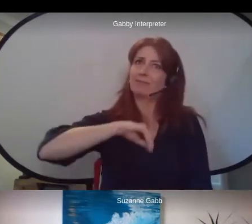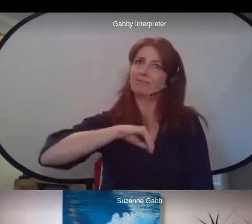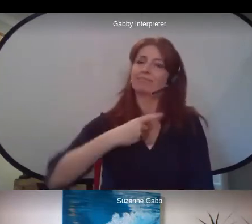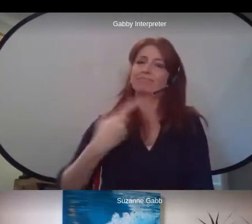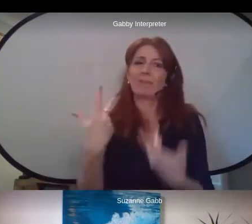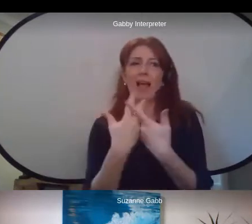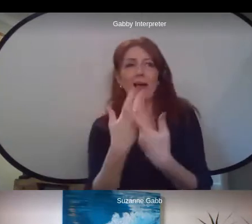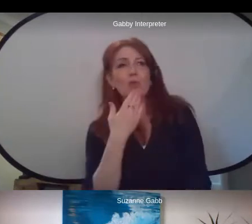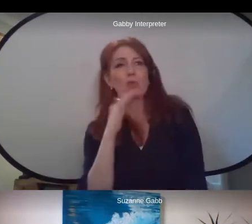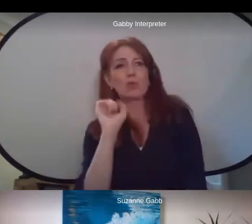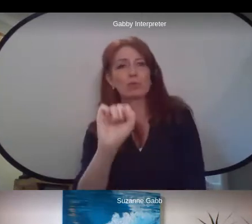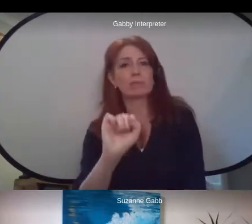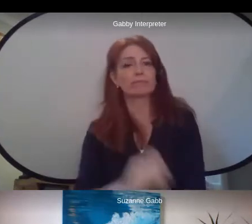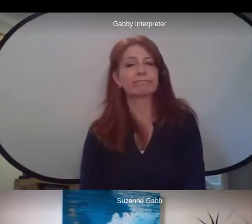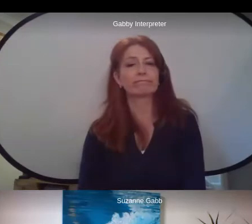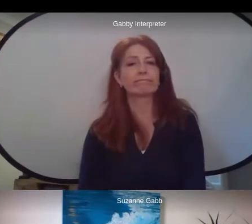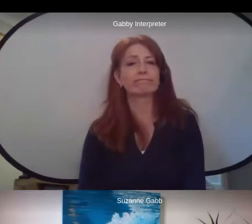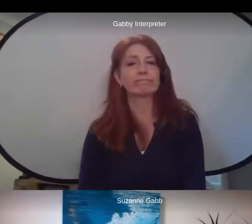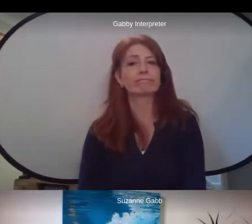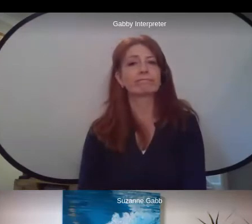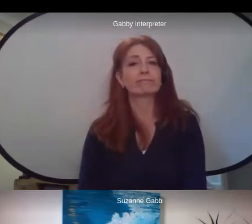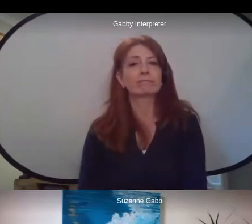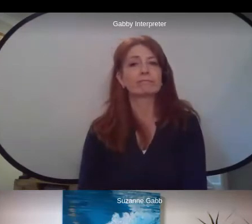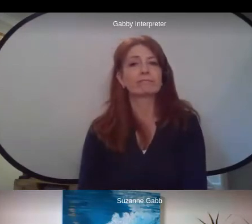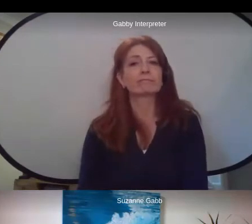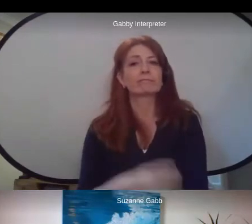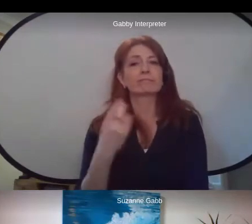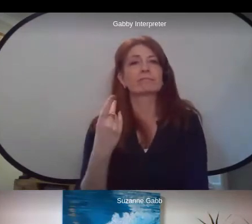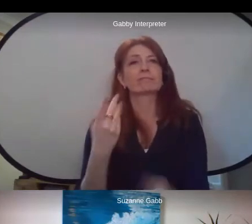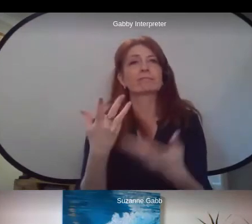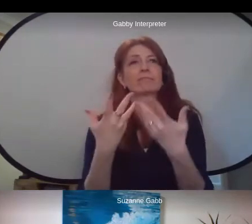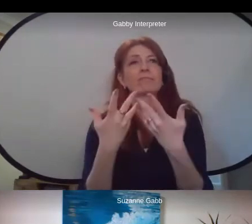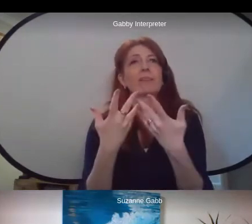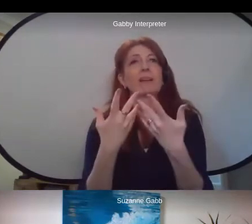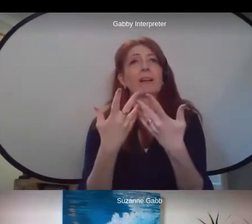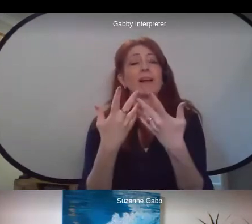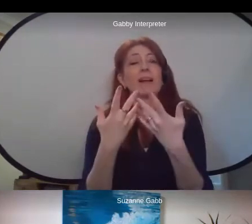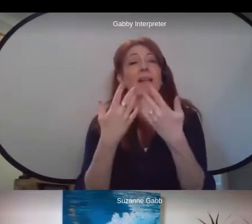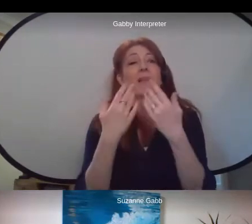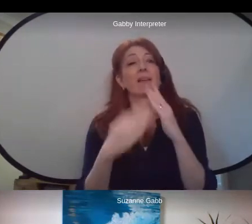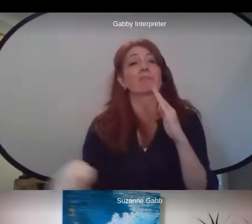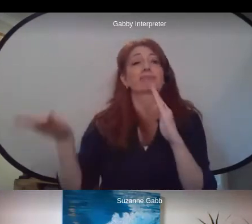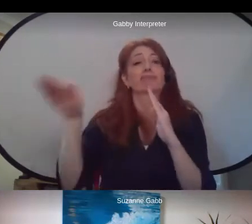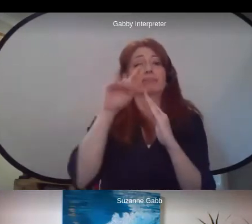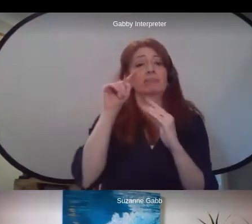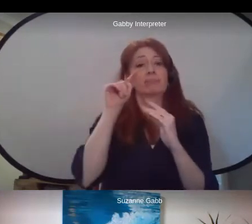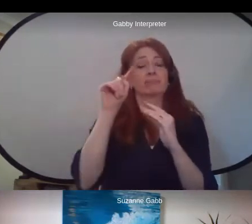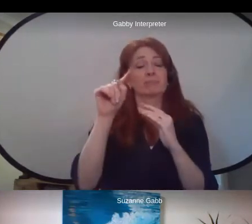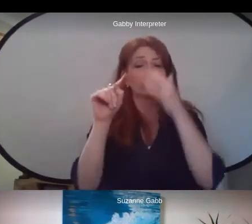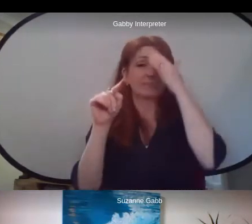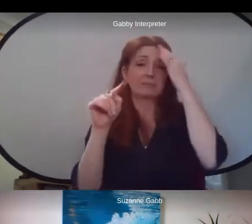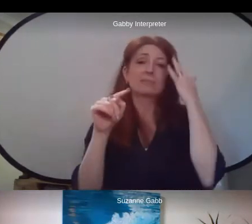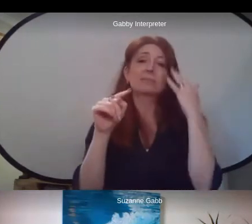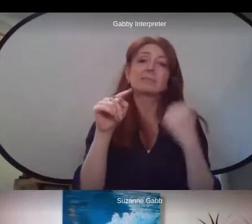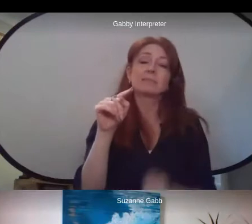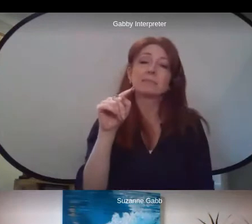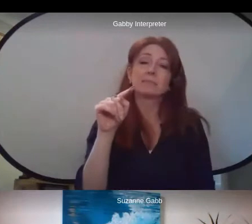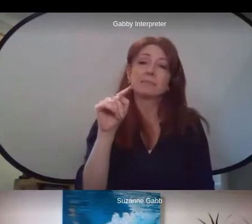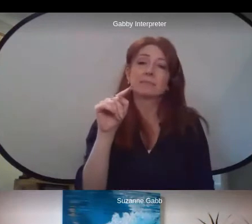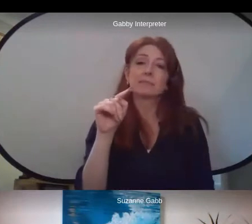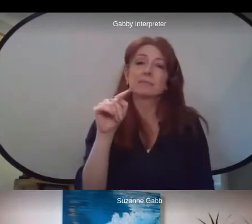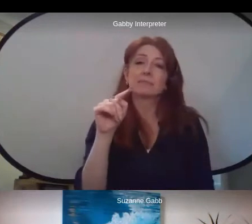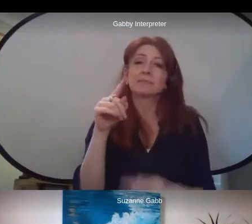in. And the bigger sort of layer on top of that is the user-led, I think, is massive